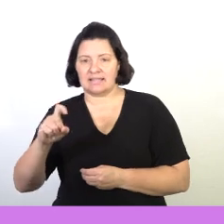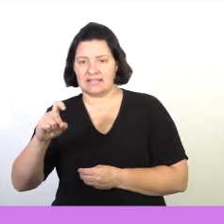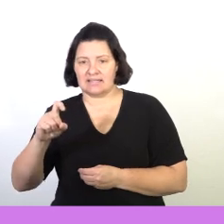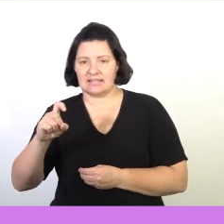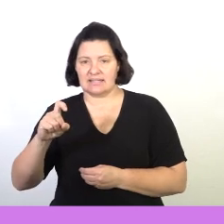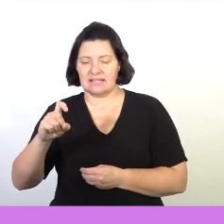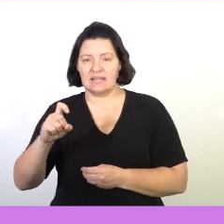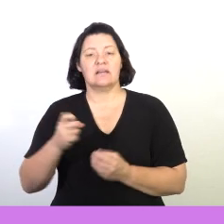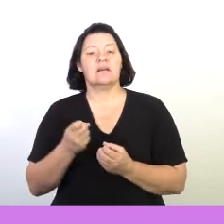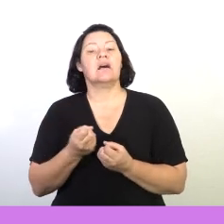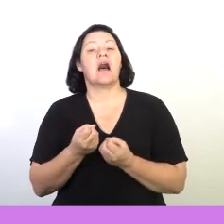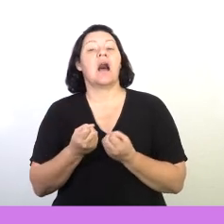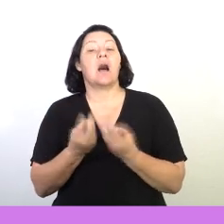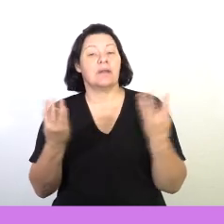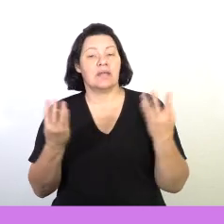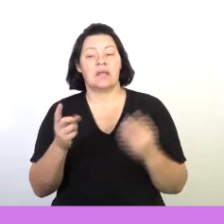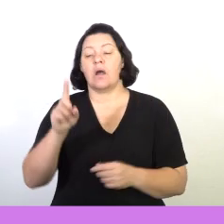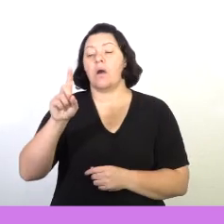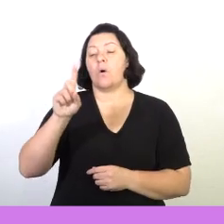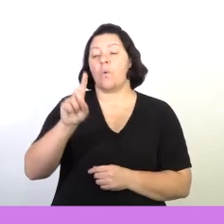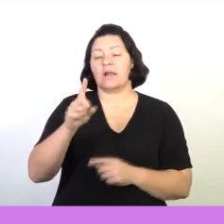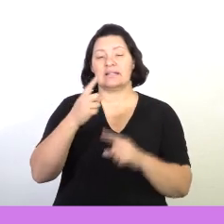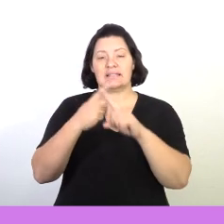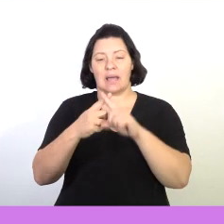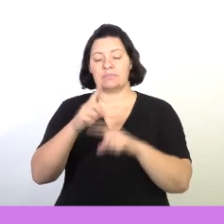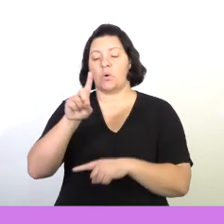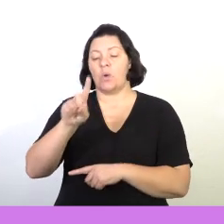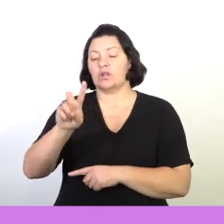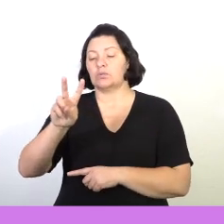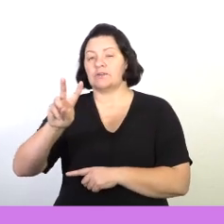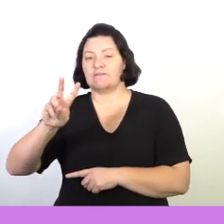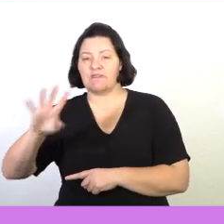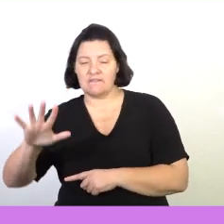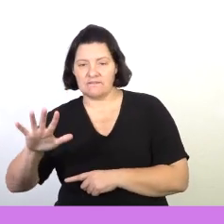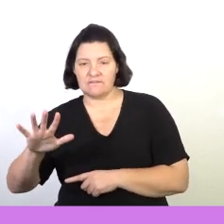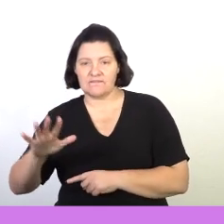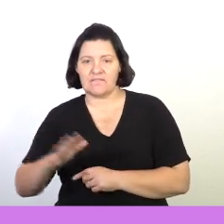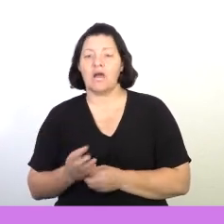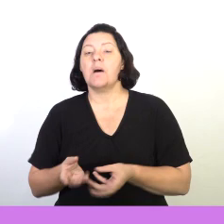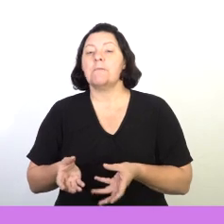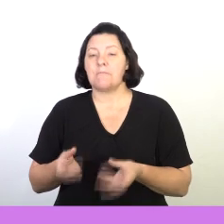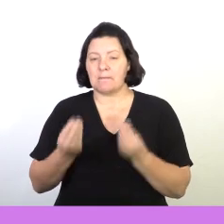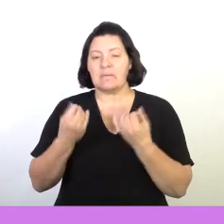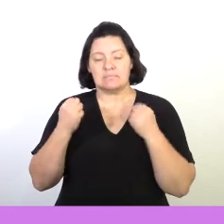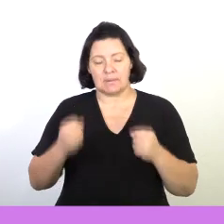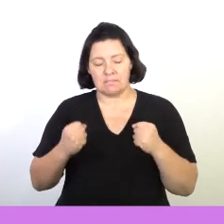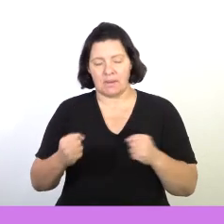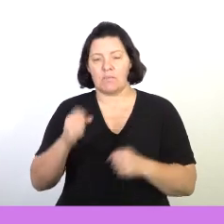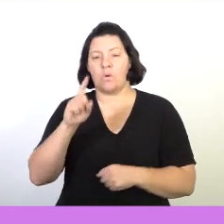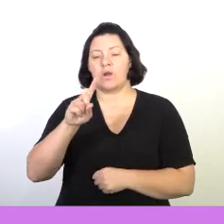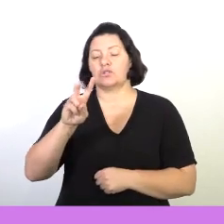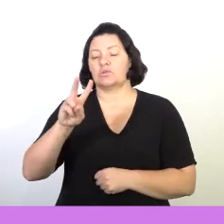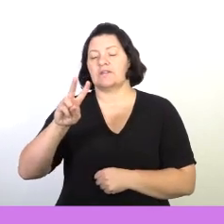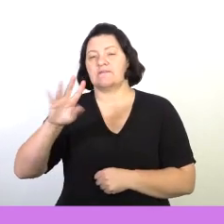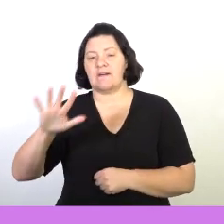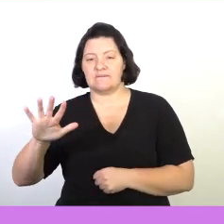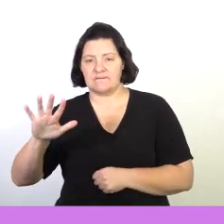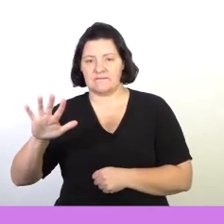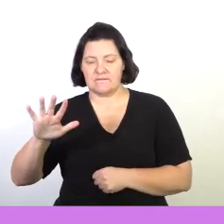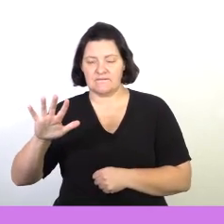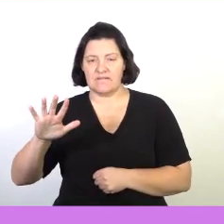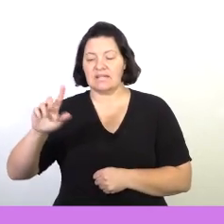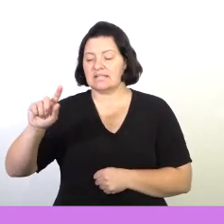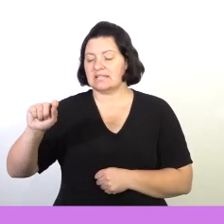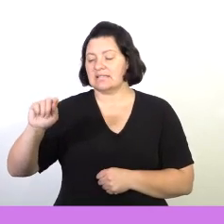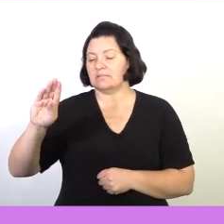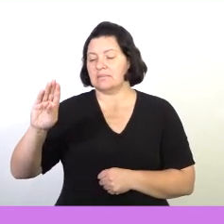15x, which is equals to 1 multiplied by 125, it will give us